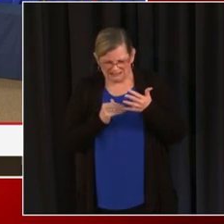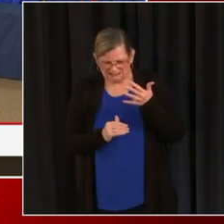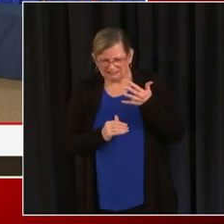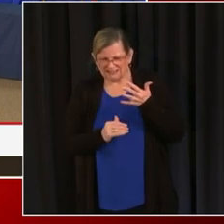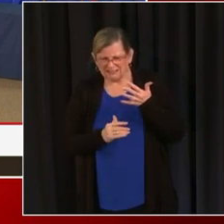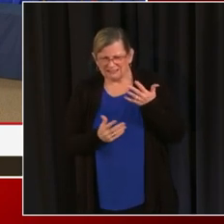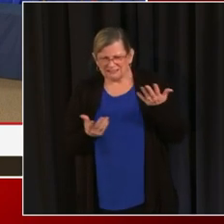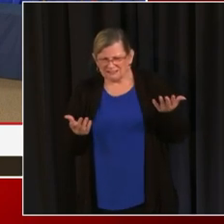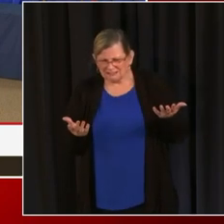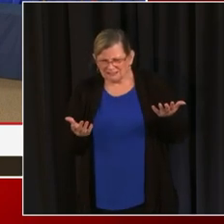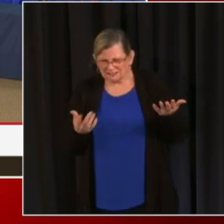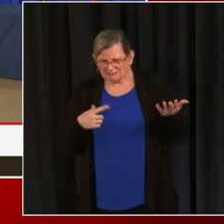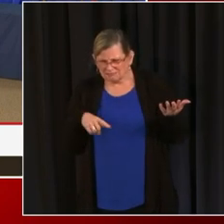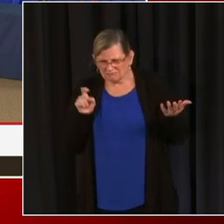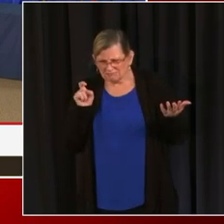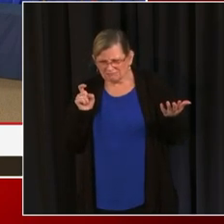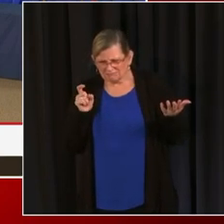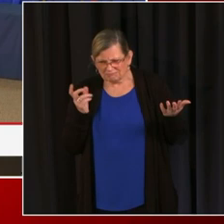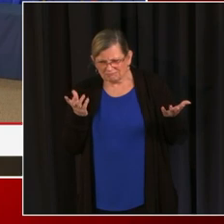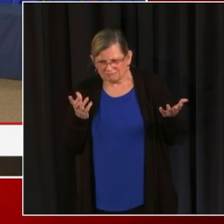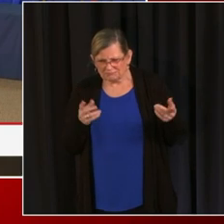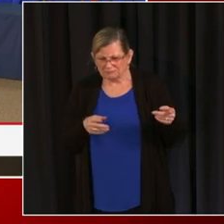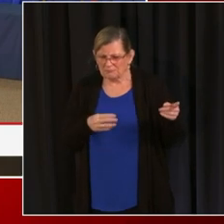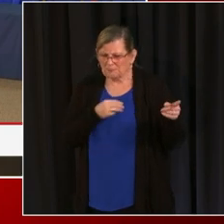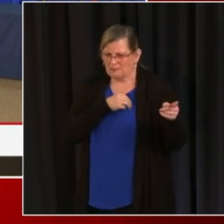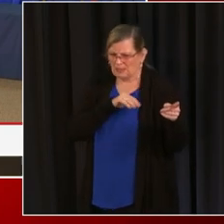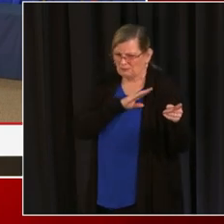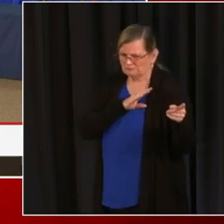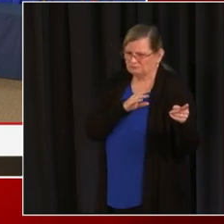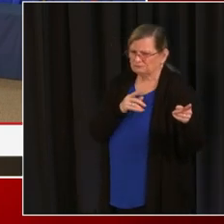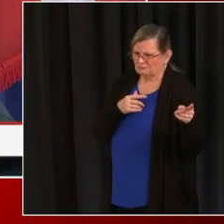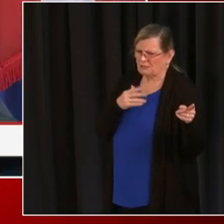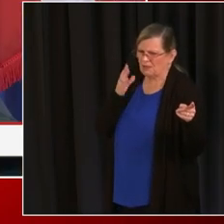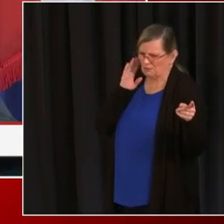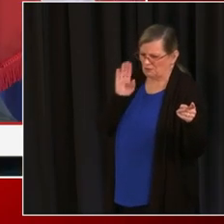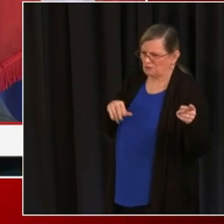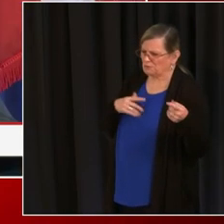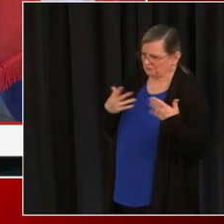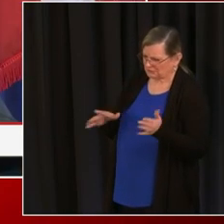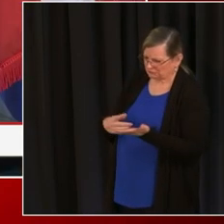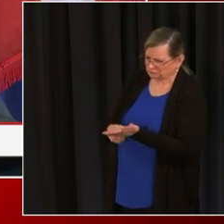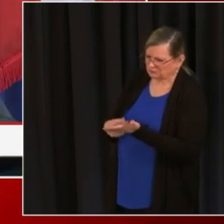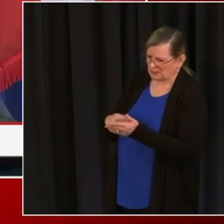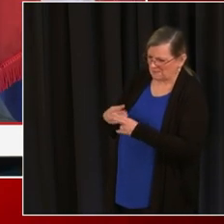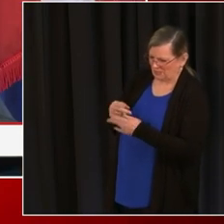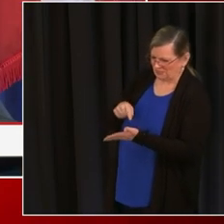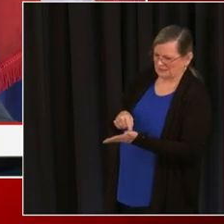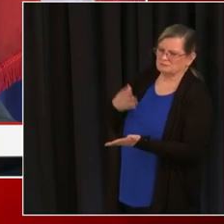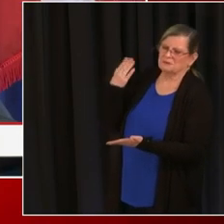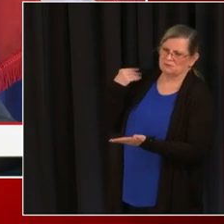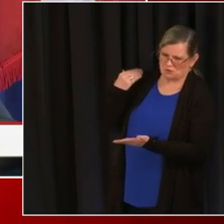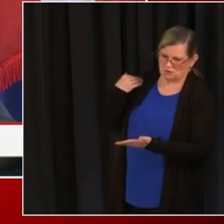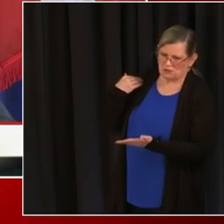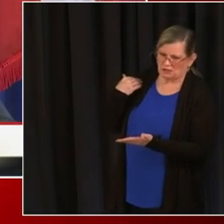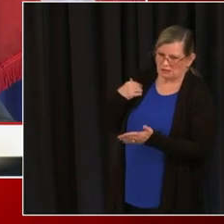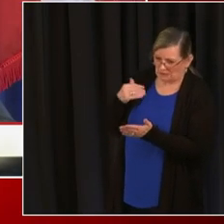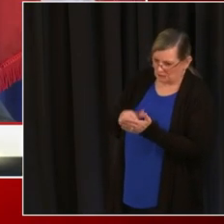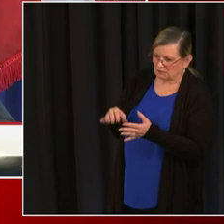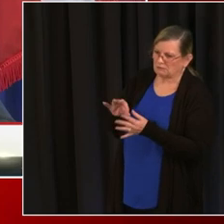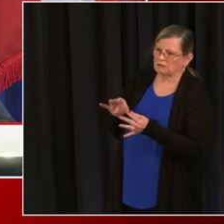deal there? I think that we've talked about this kind of ad nauseum about some